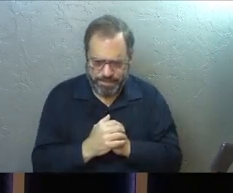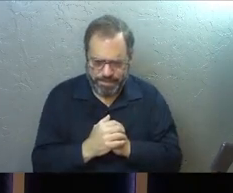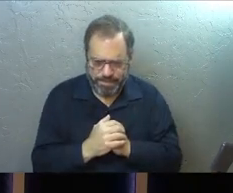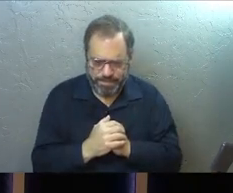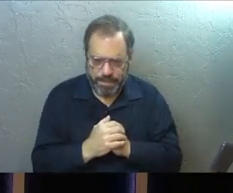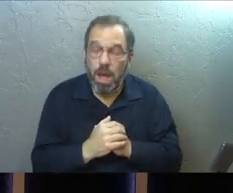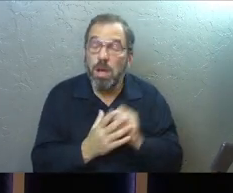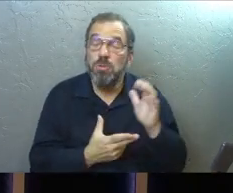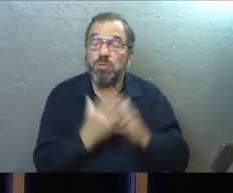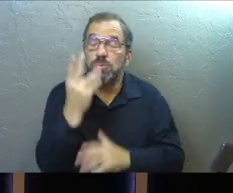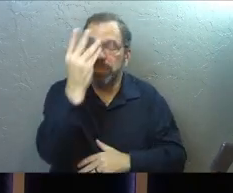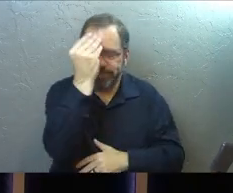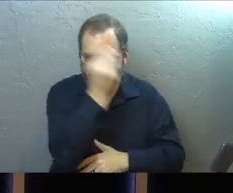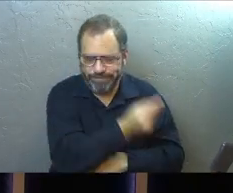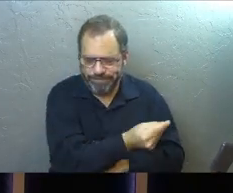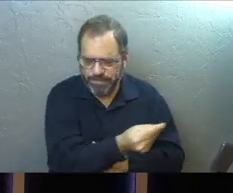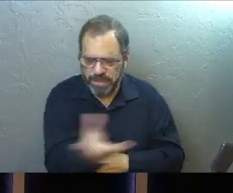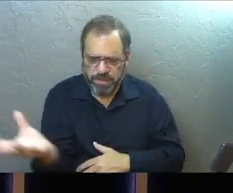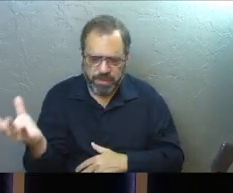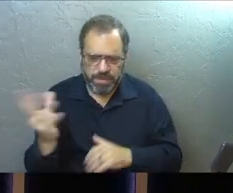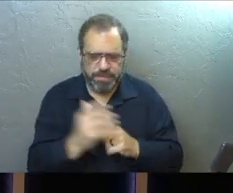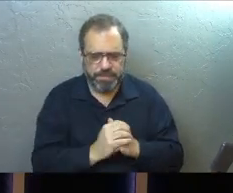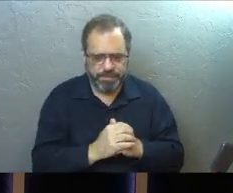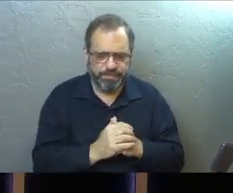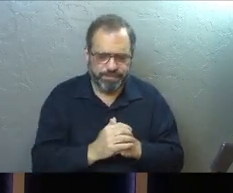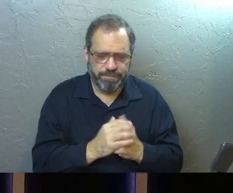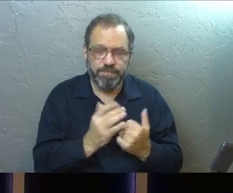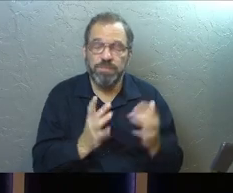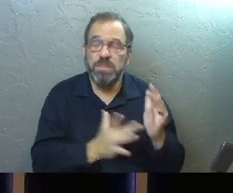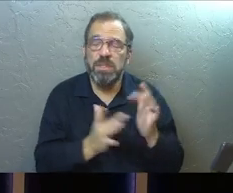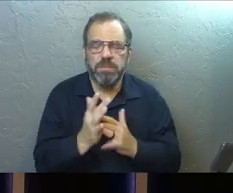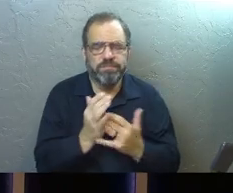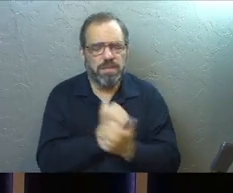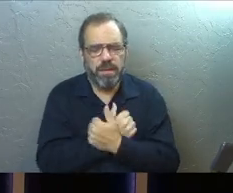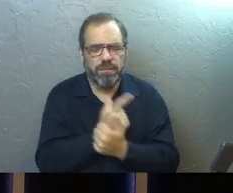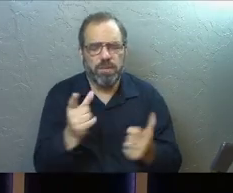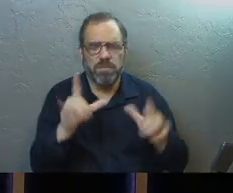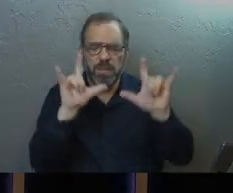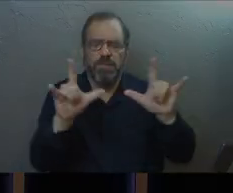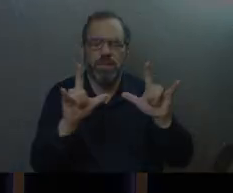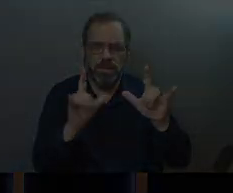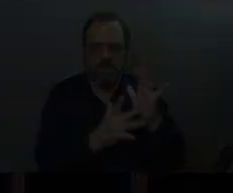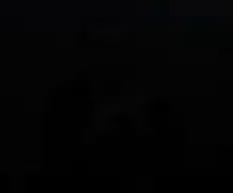Bring the truth in. We love you, Jesus. In Christ's name.